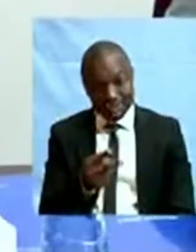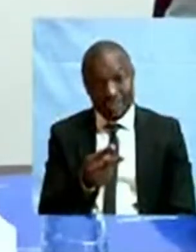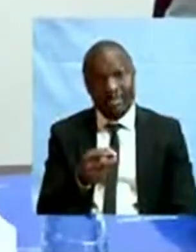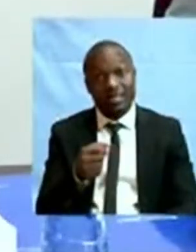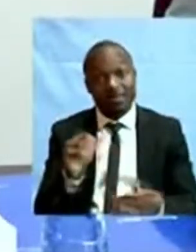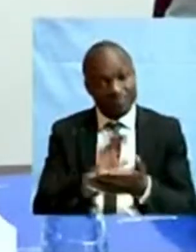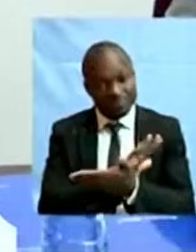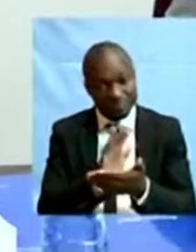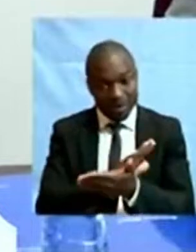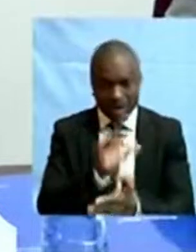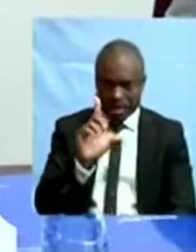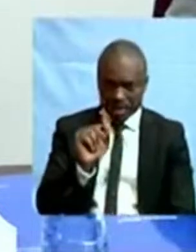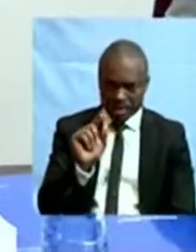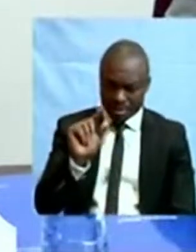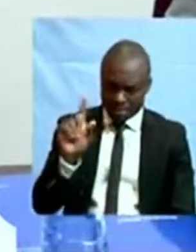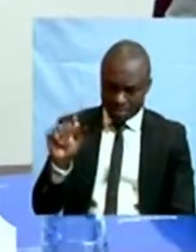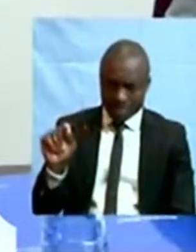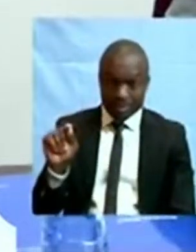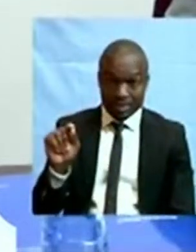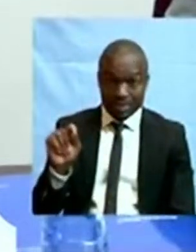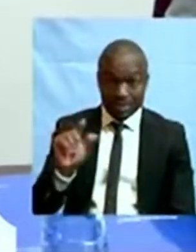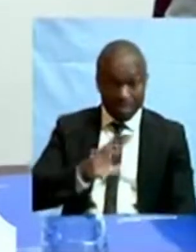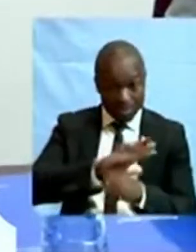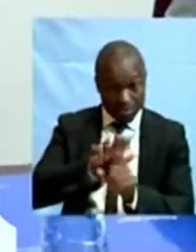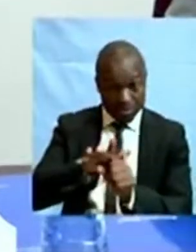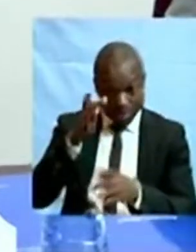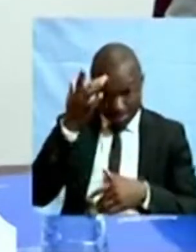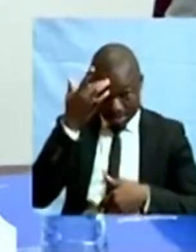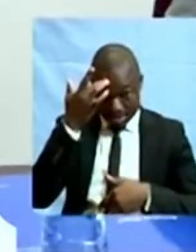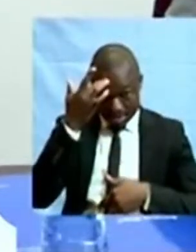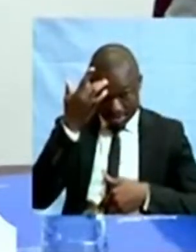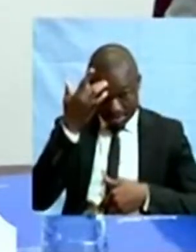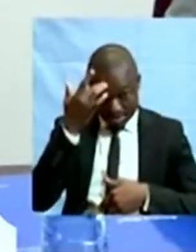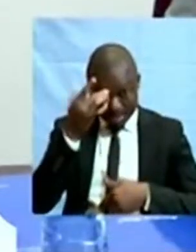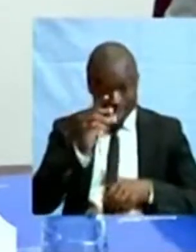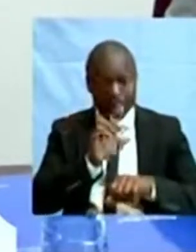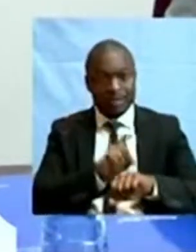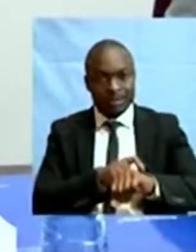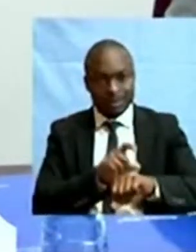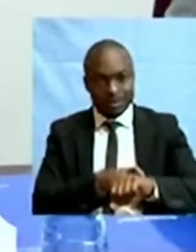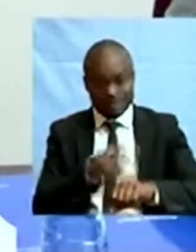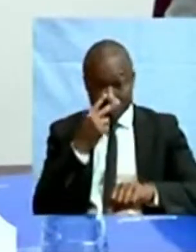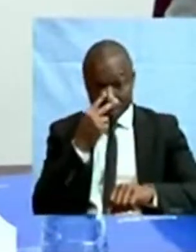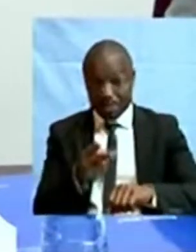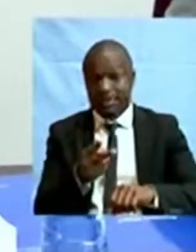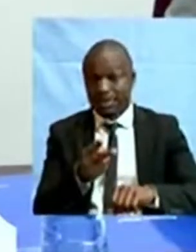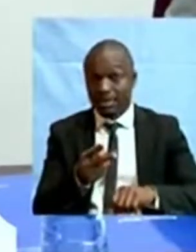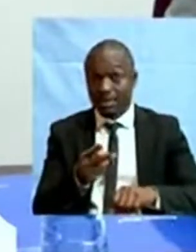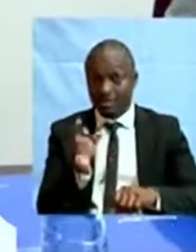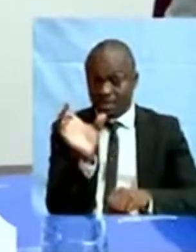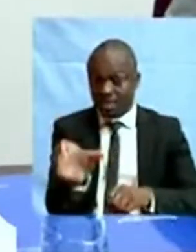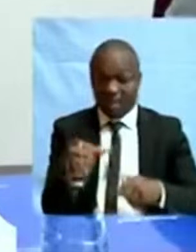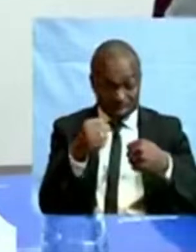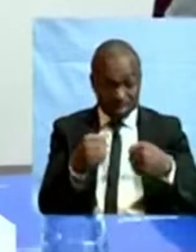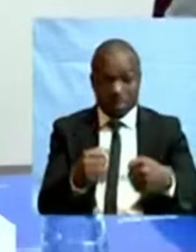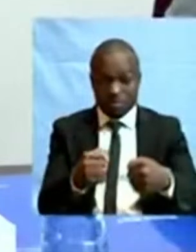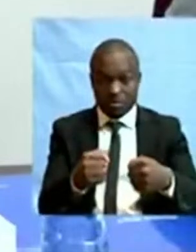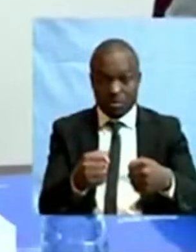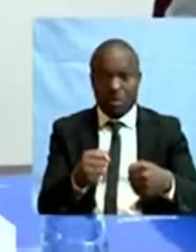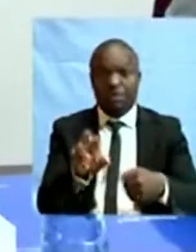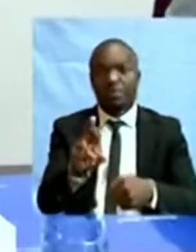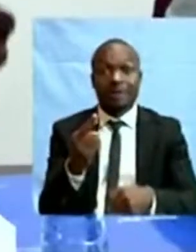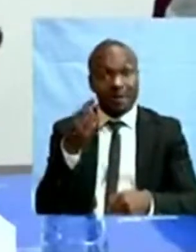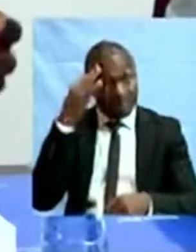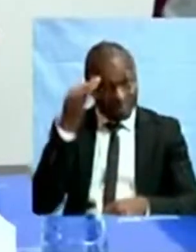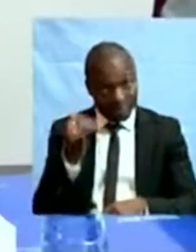to 2020, post the COVID-19 pandemic, we say that the sector has continued to show resilience and recover. Why?